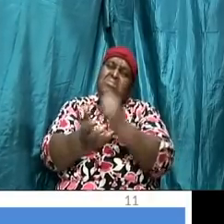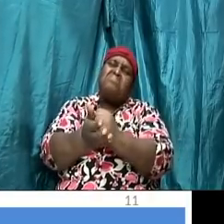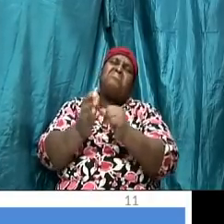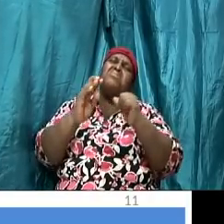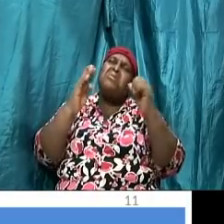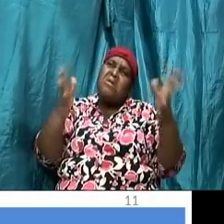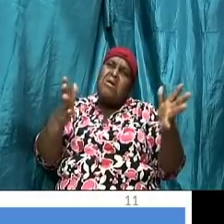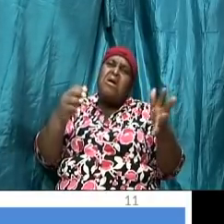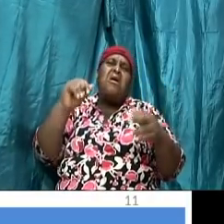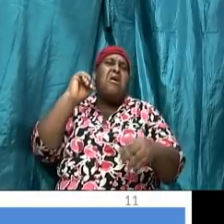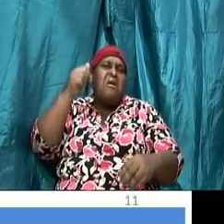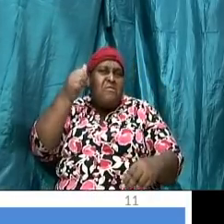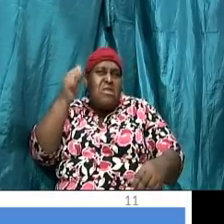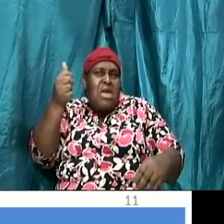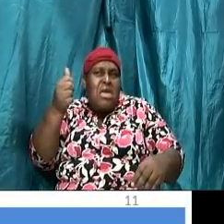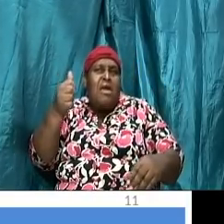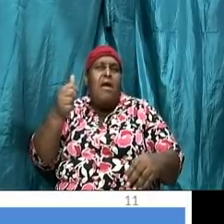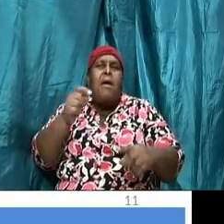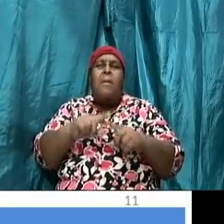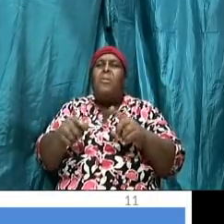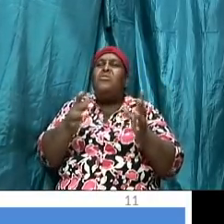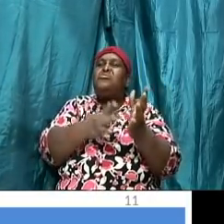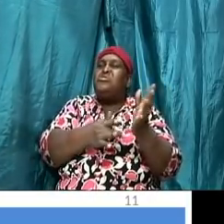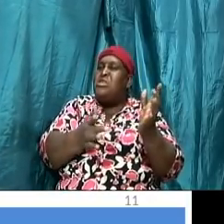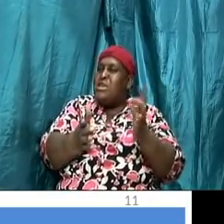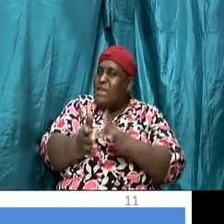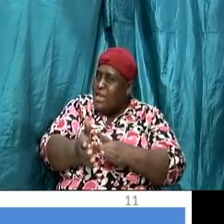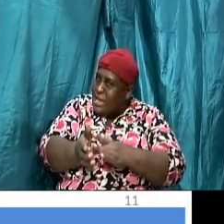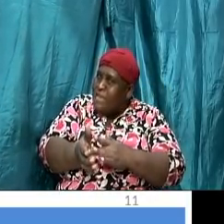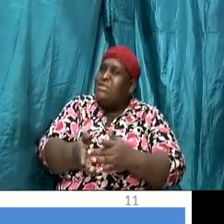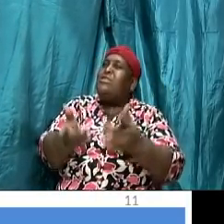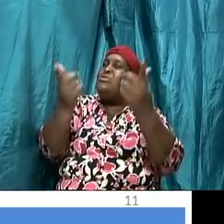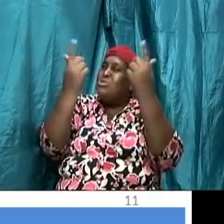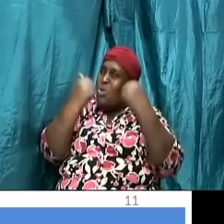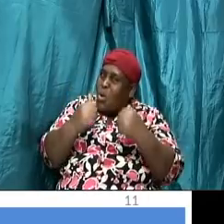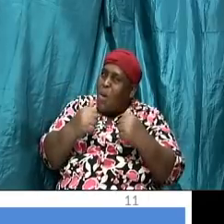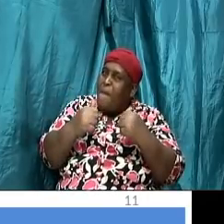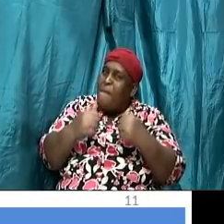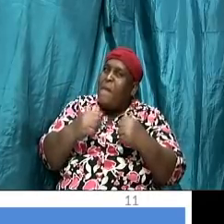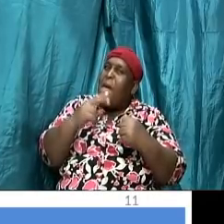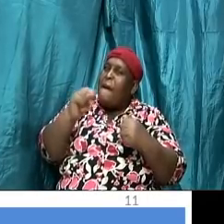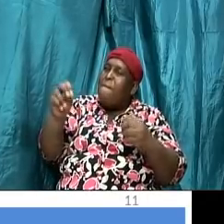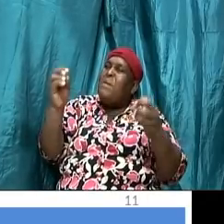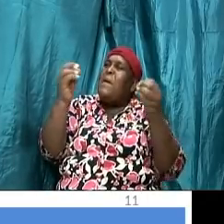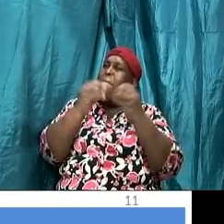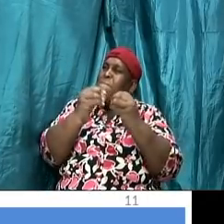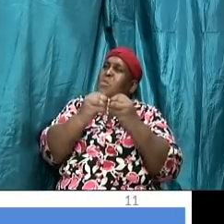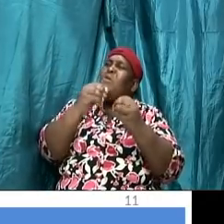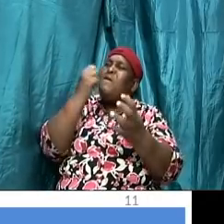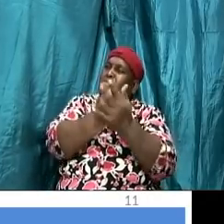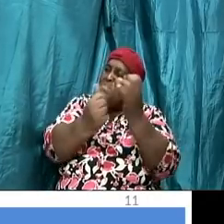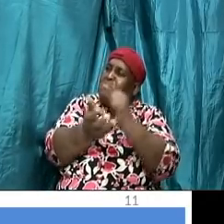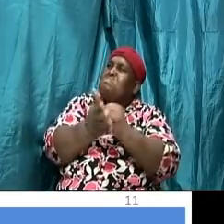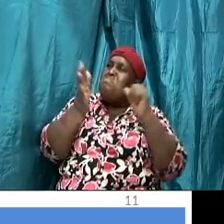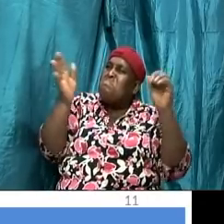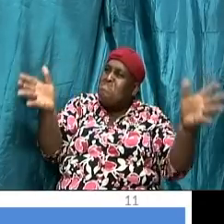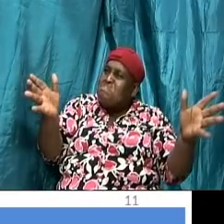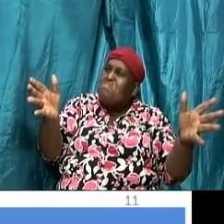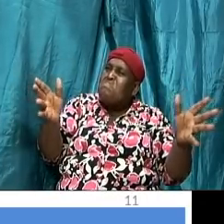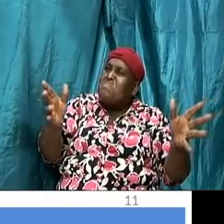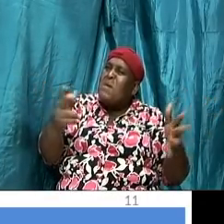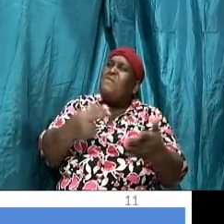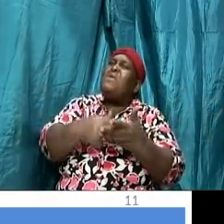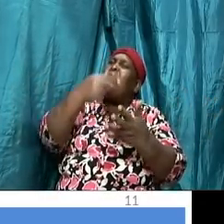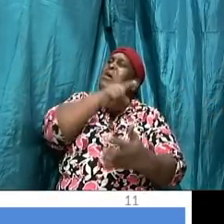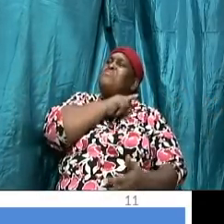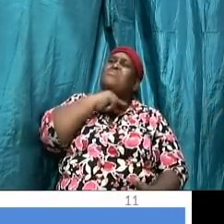offering sacrifice. But Jesus came on the scene, being a more superior sacrifice to that of the high priest or all the other priests